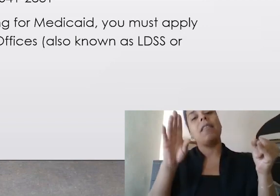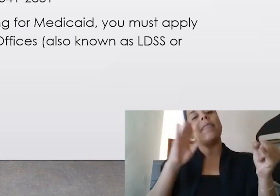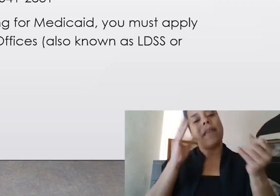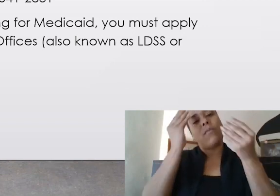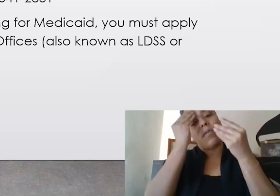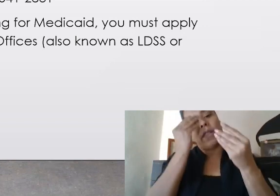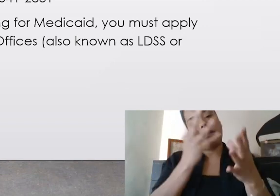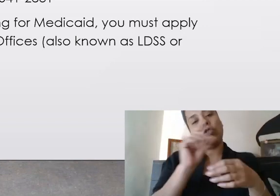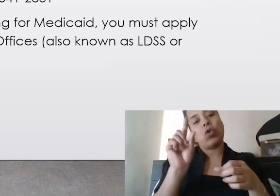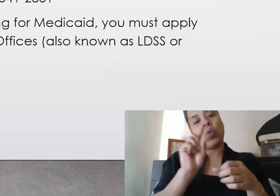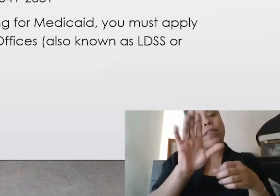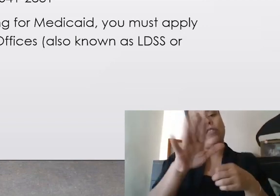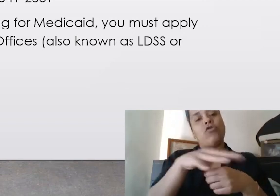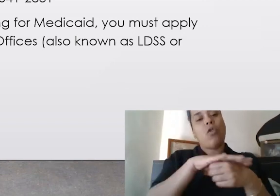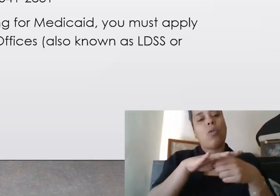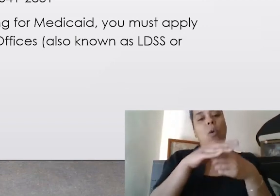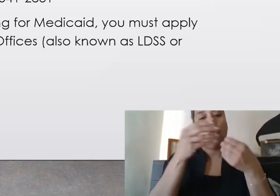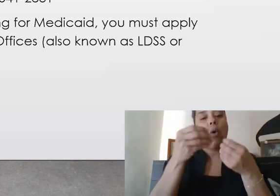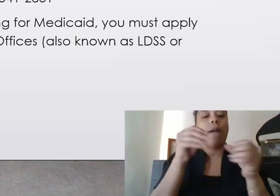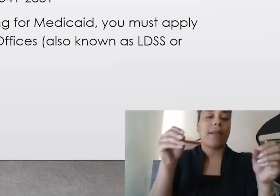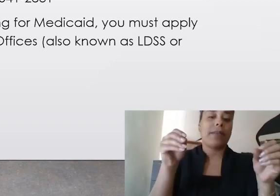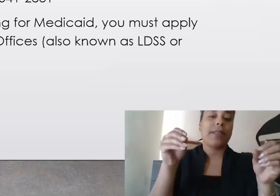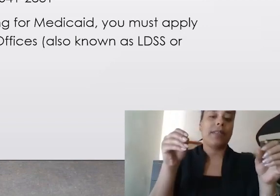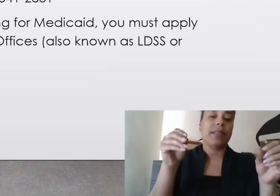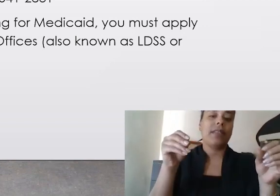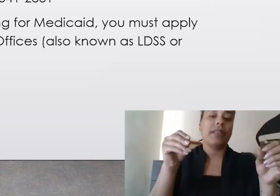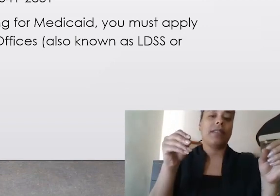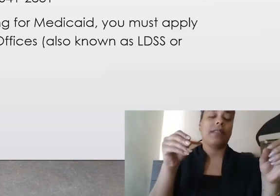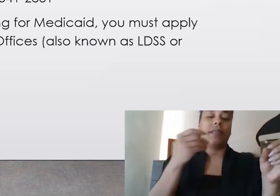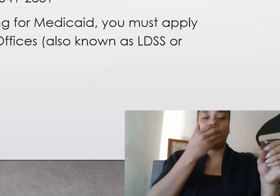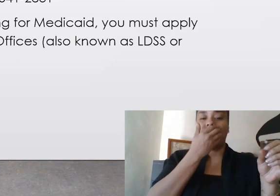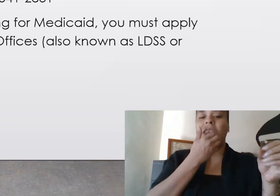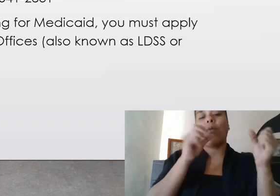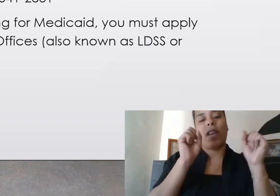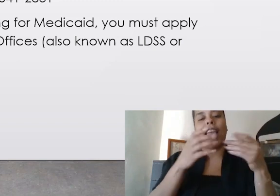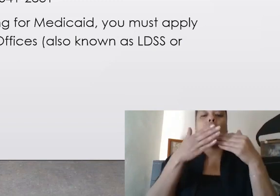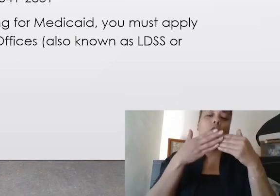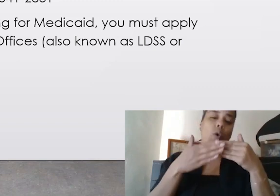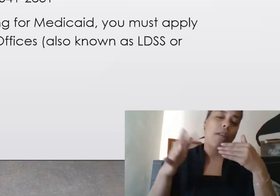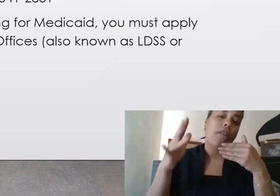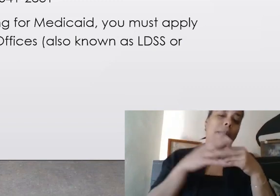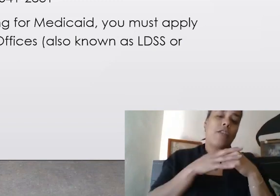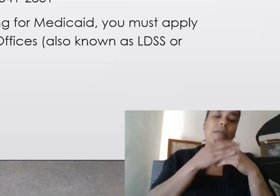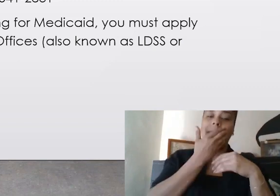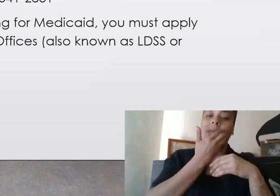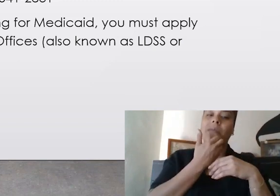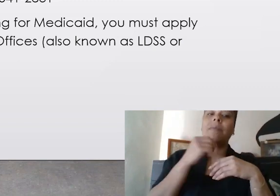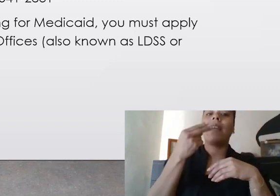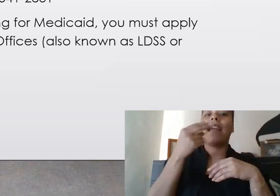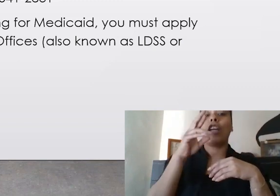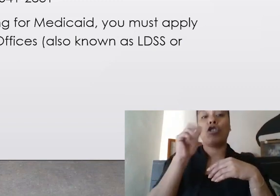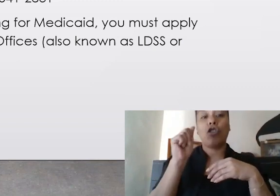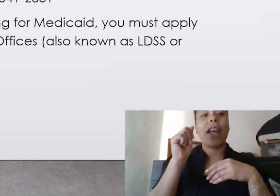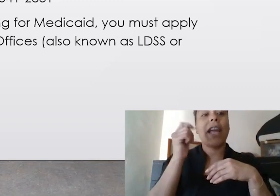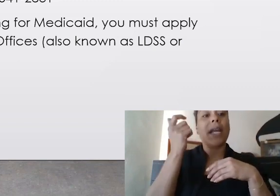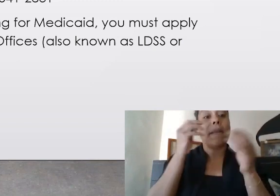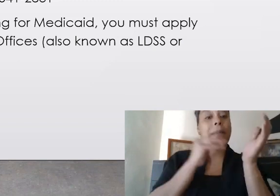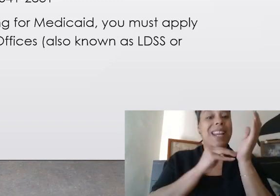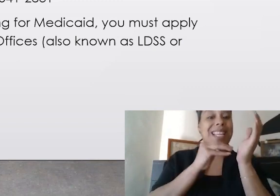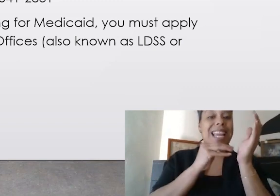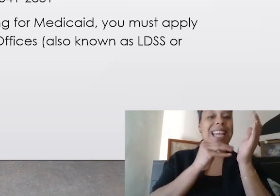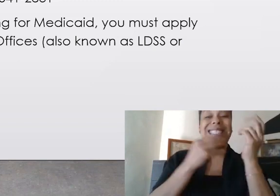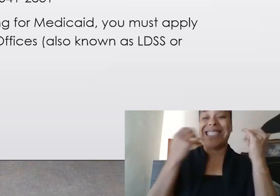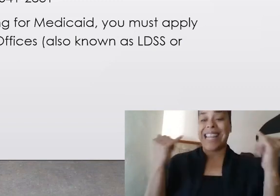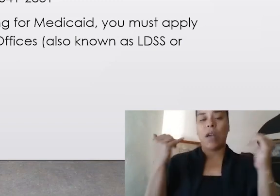local office is, and you know, you can move from there. The Medicaid offices, the HRA offices, are limited to the